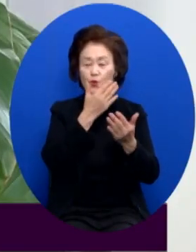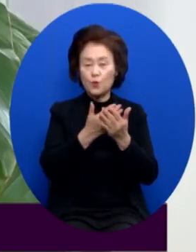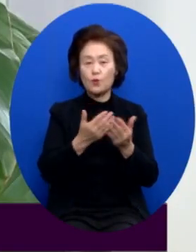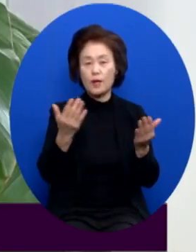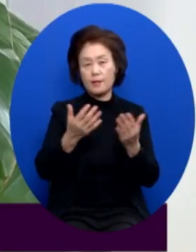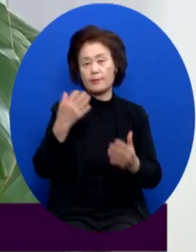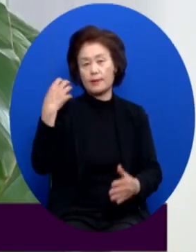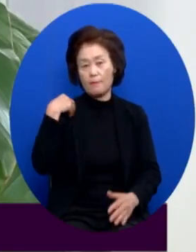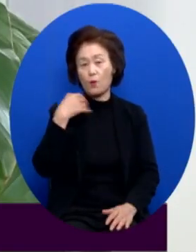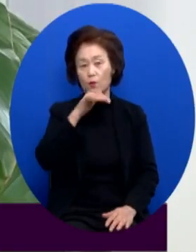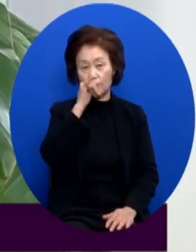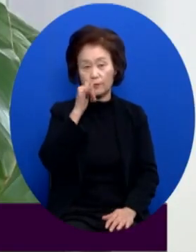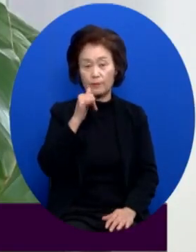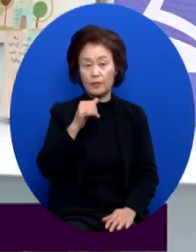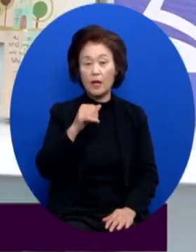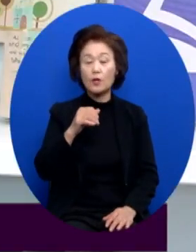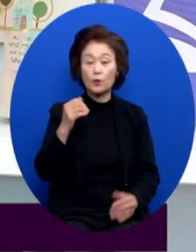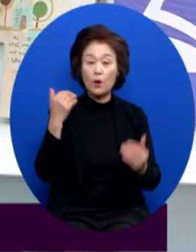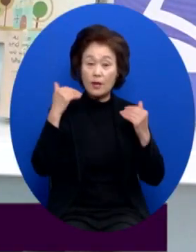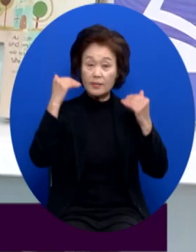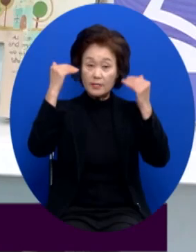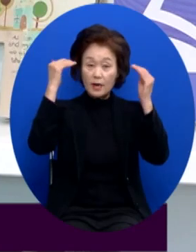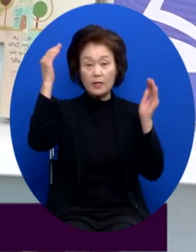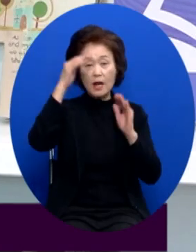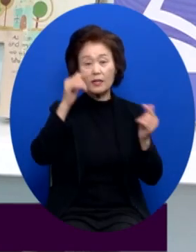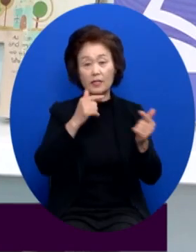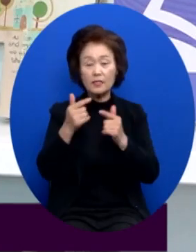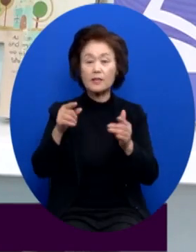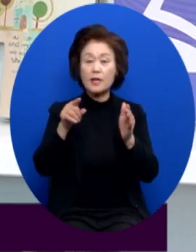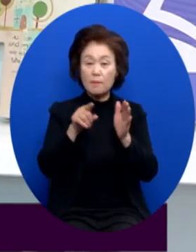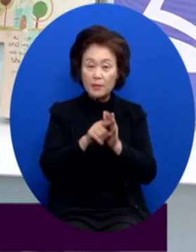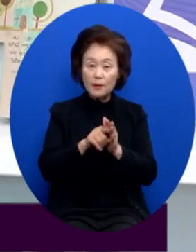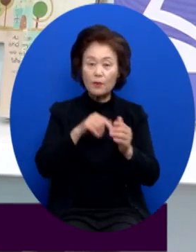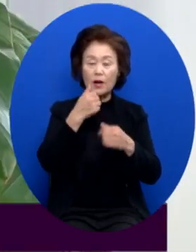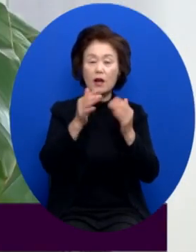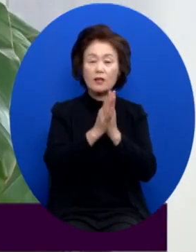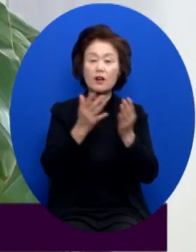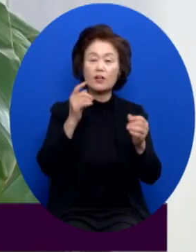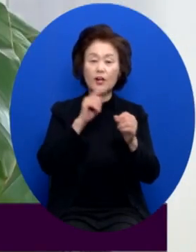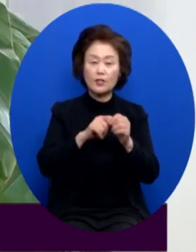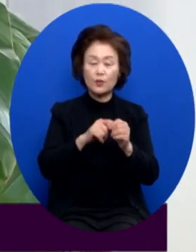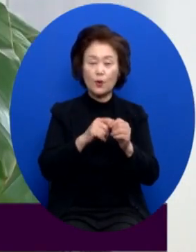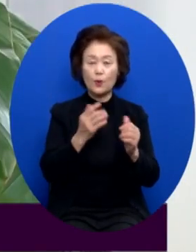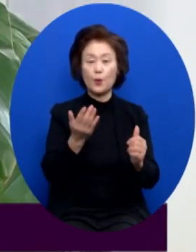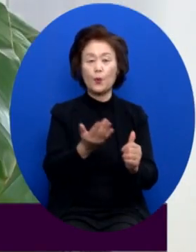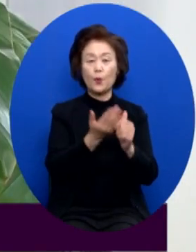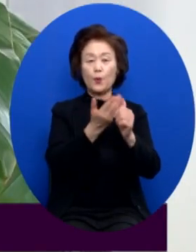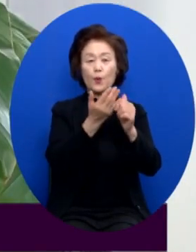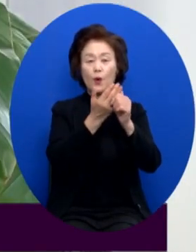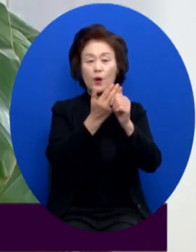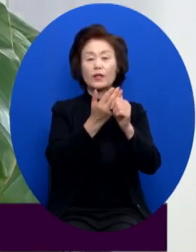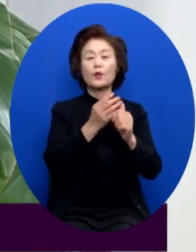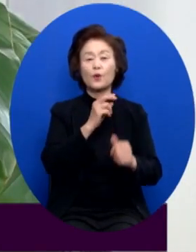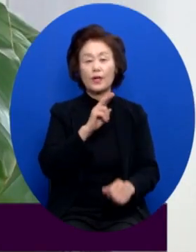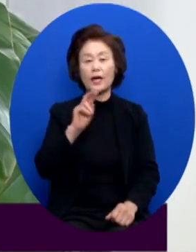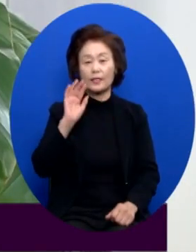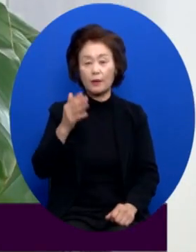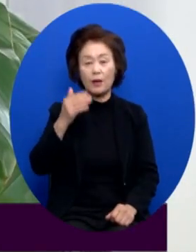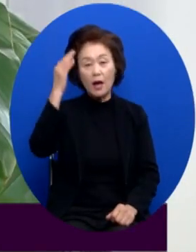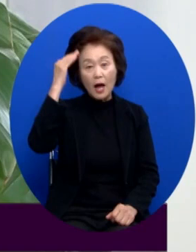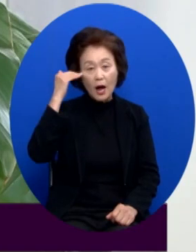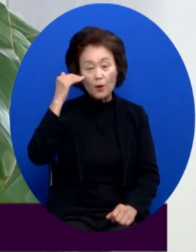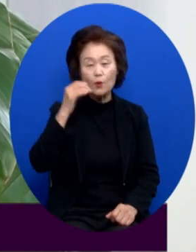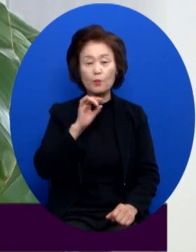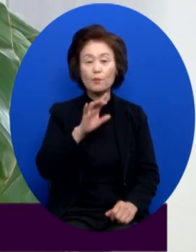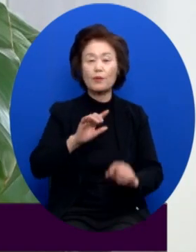countries, that students can grow in their faith, that they can have a good biblical background, and that they can be